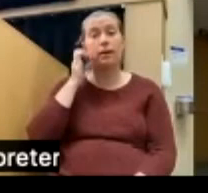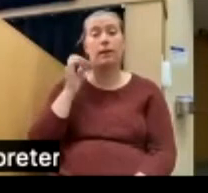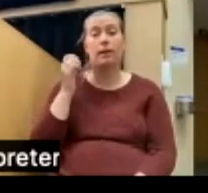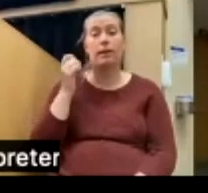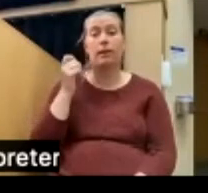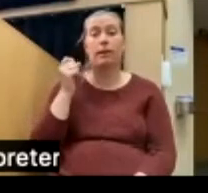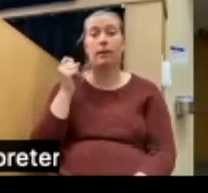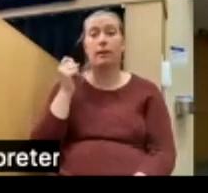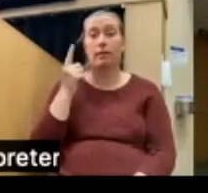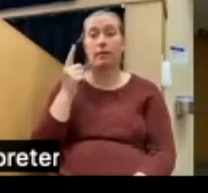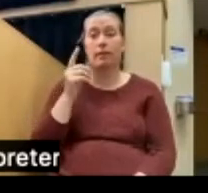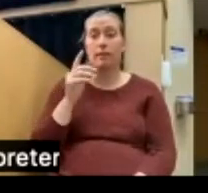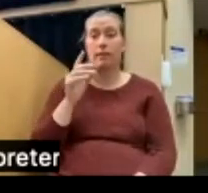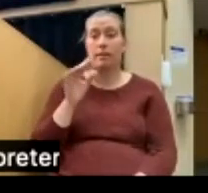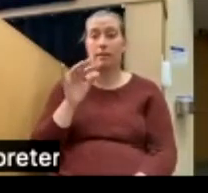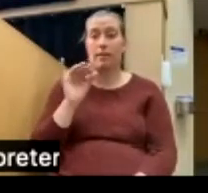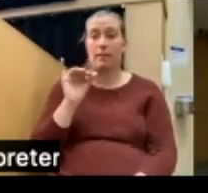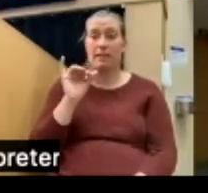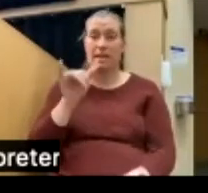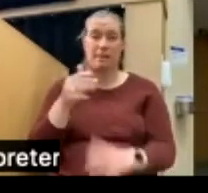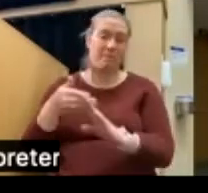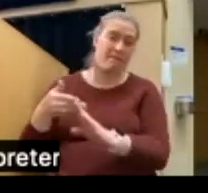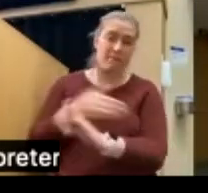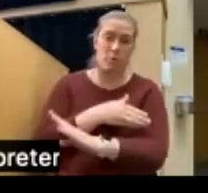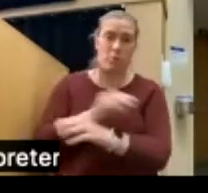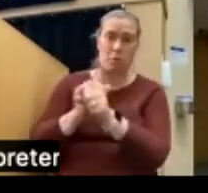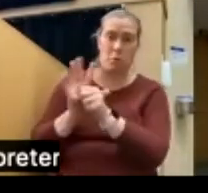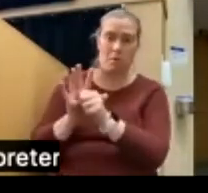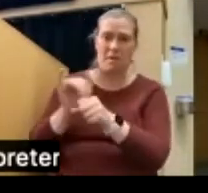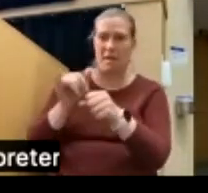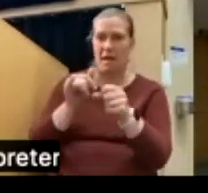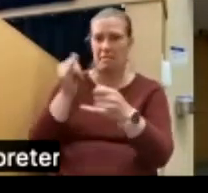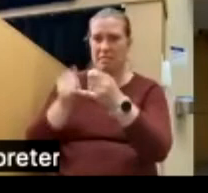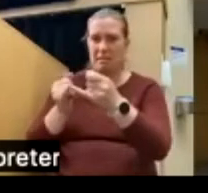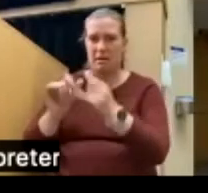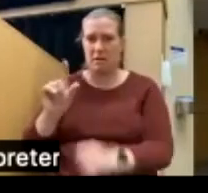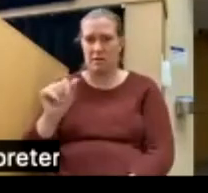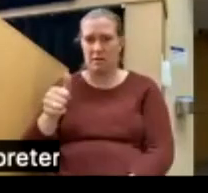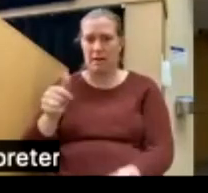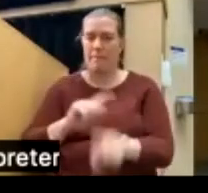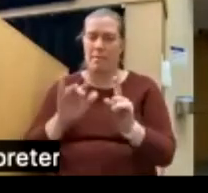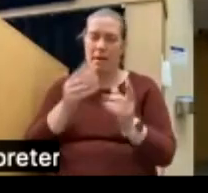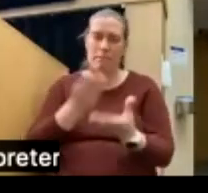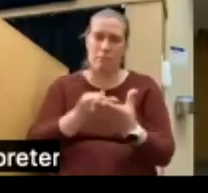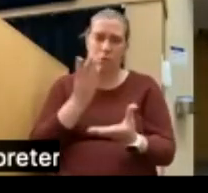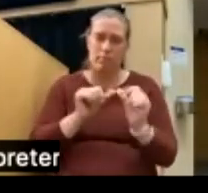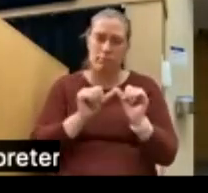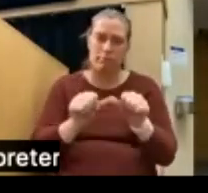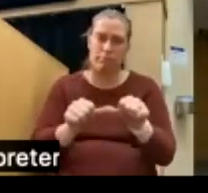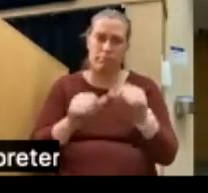way pre-pandemic, ending in 2010, but it just shows the continued inequities that have